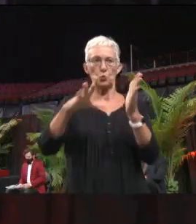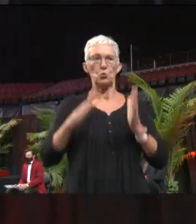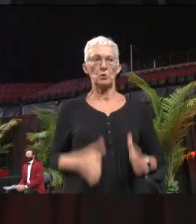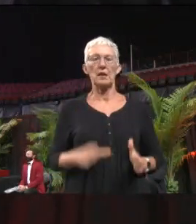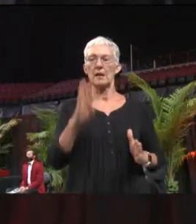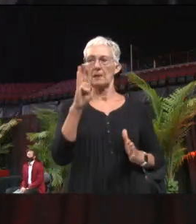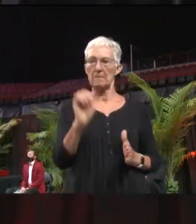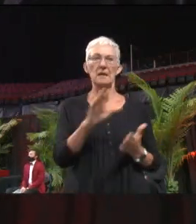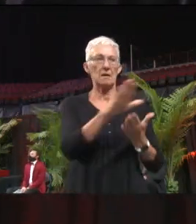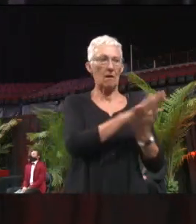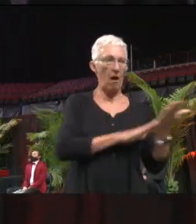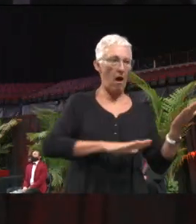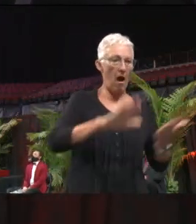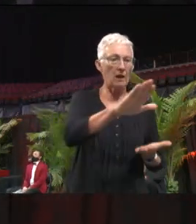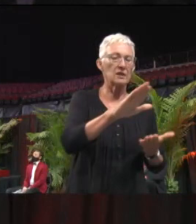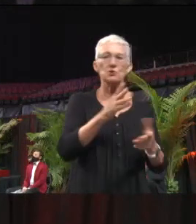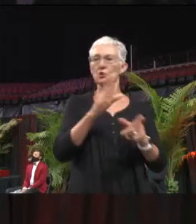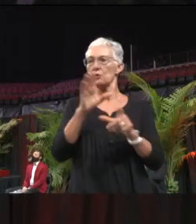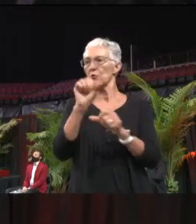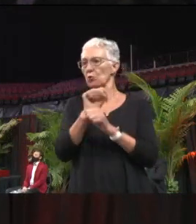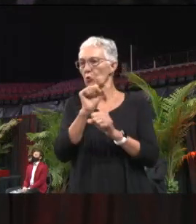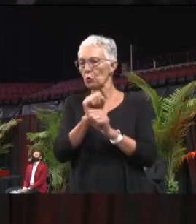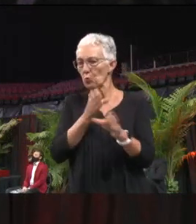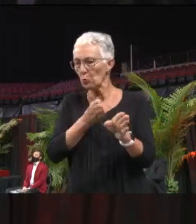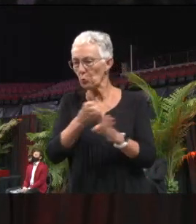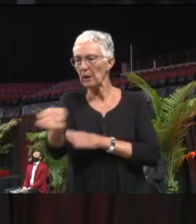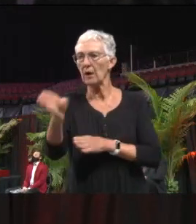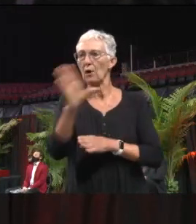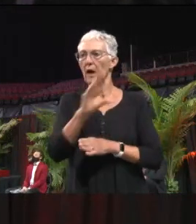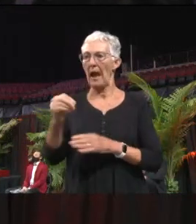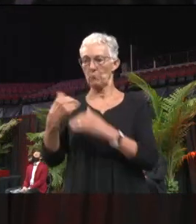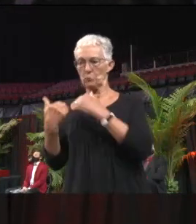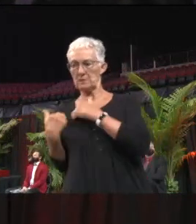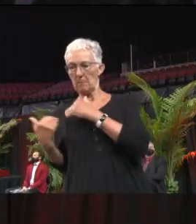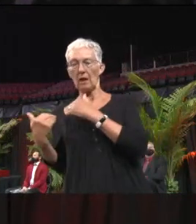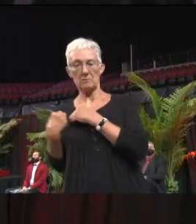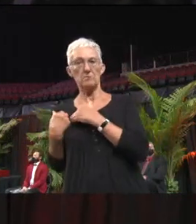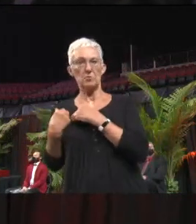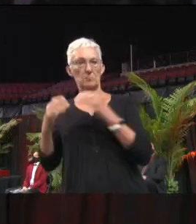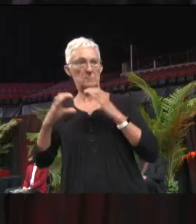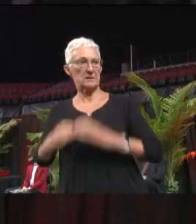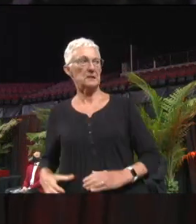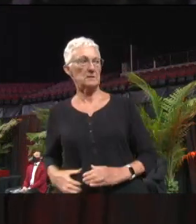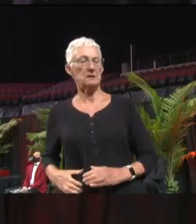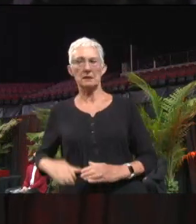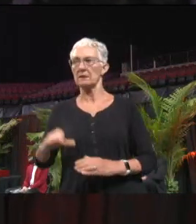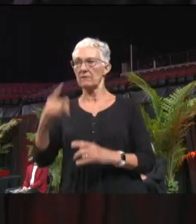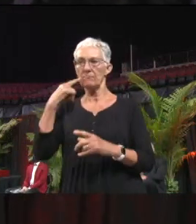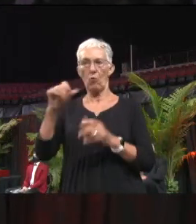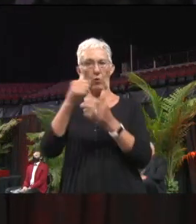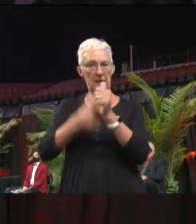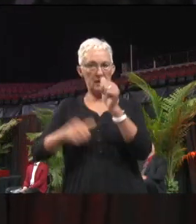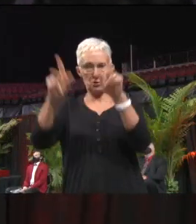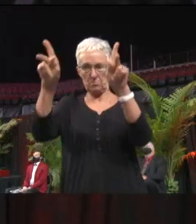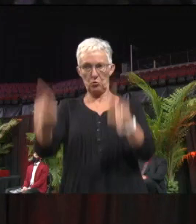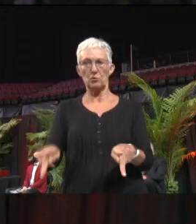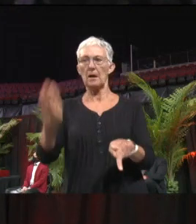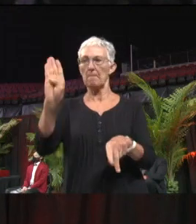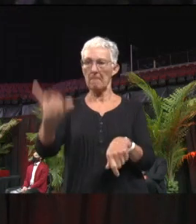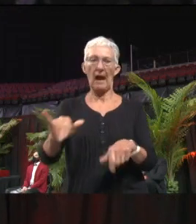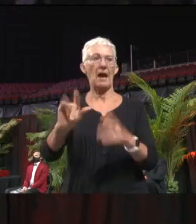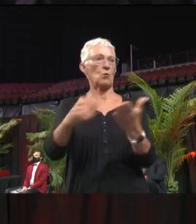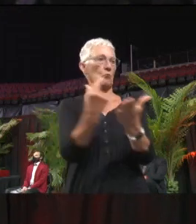civic life ready, with a goal of 90% on-time graduation. Each student that reaches